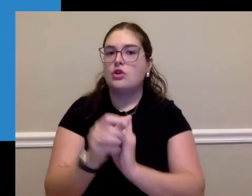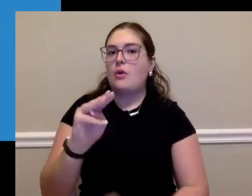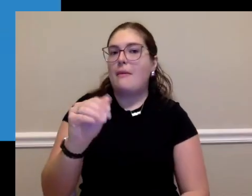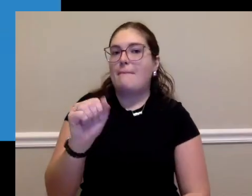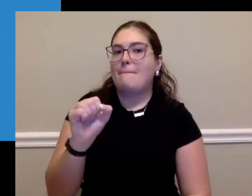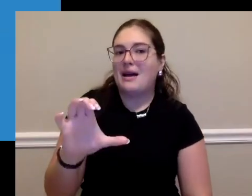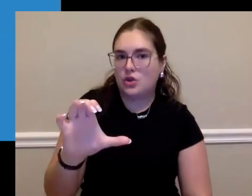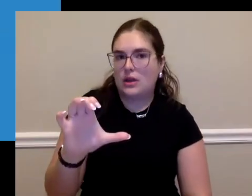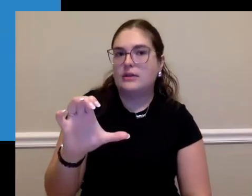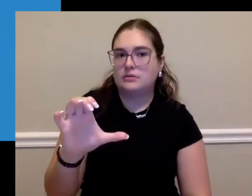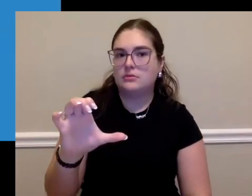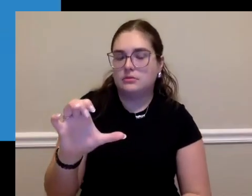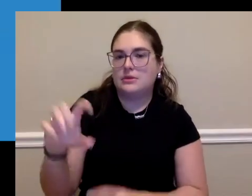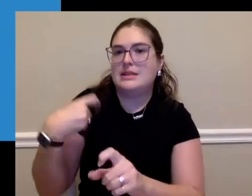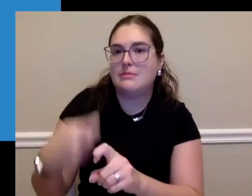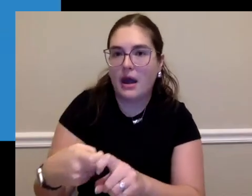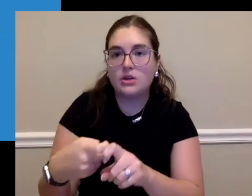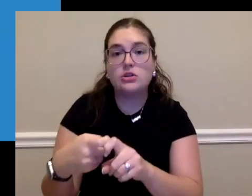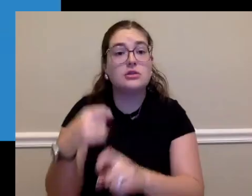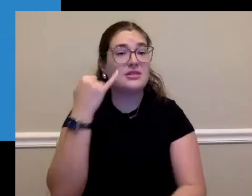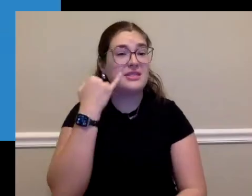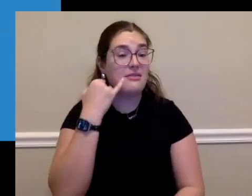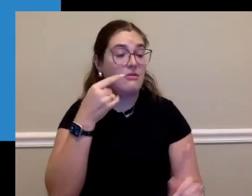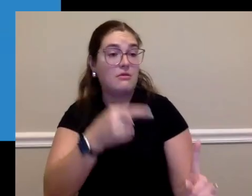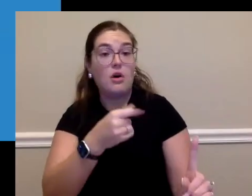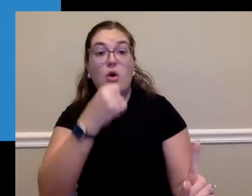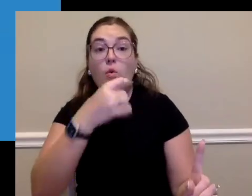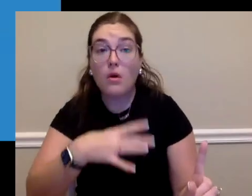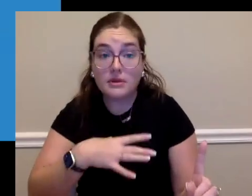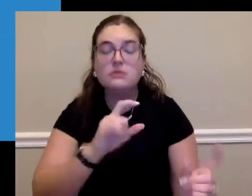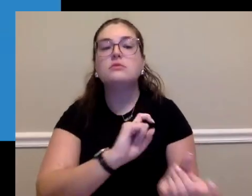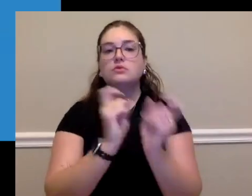tall woman, I would use the word tall in the feminine form.